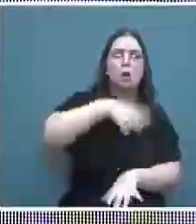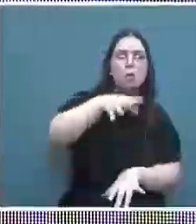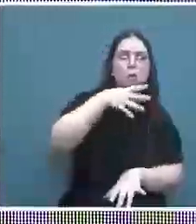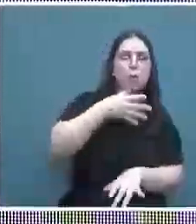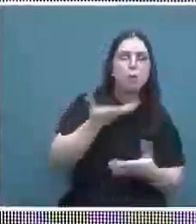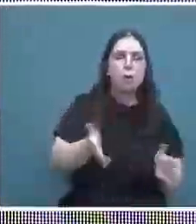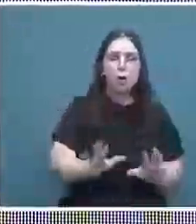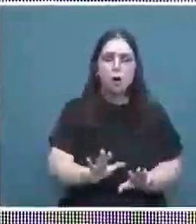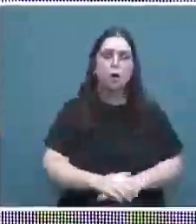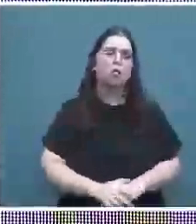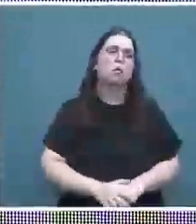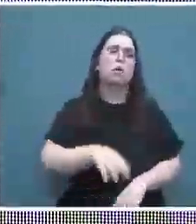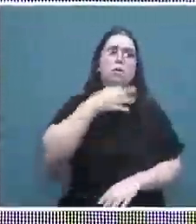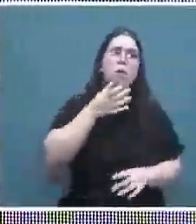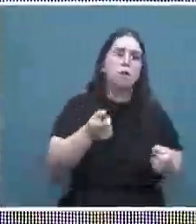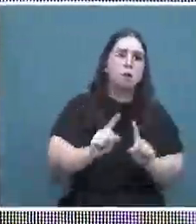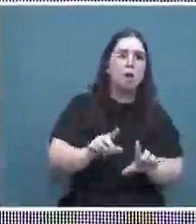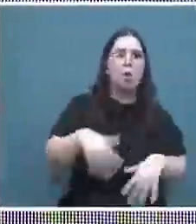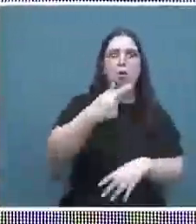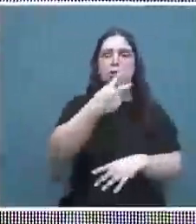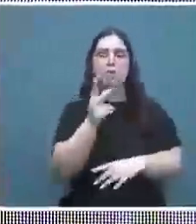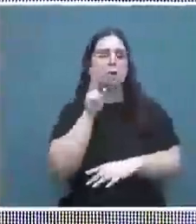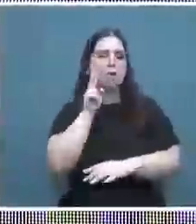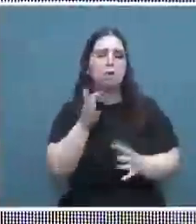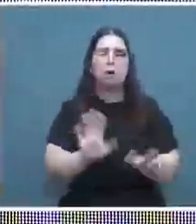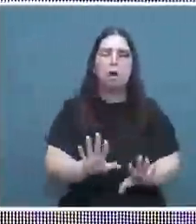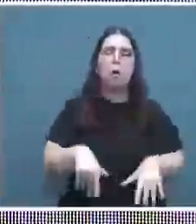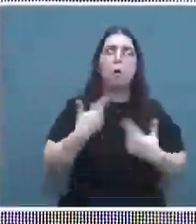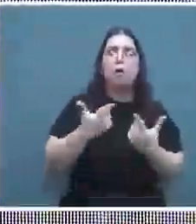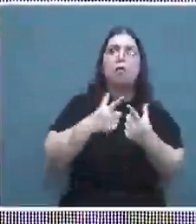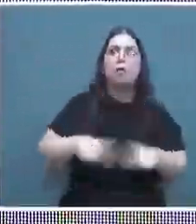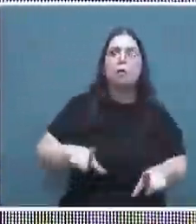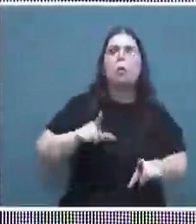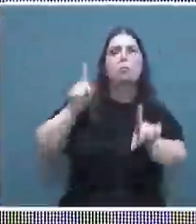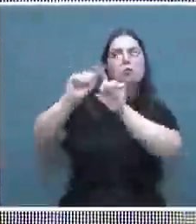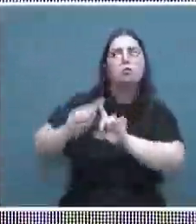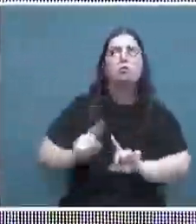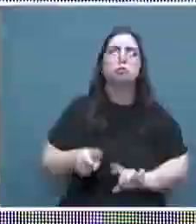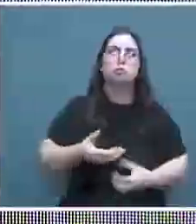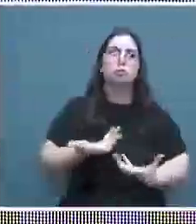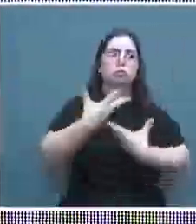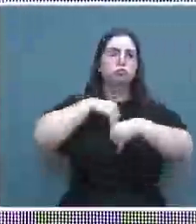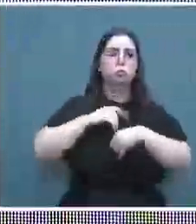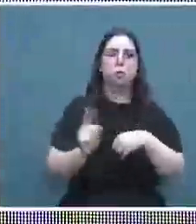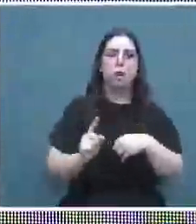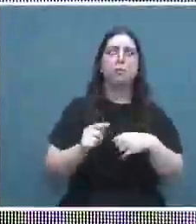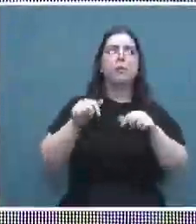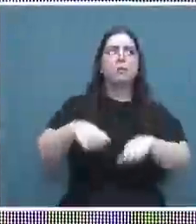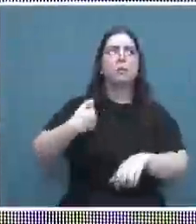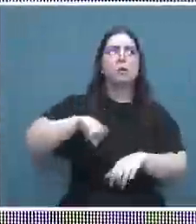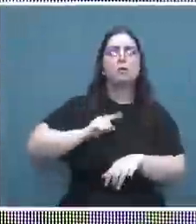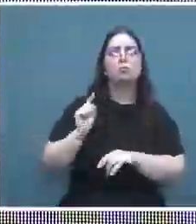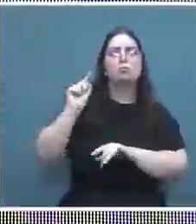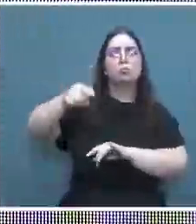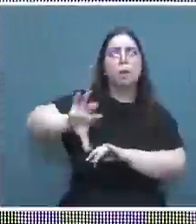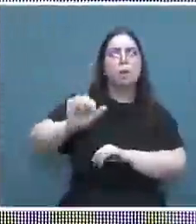foreign languages, to foreign TV stations, and so on and so forth, because they hear us, because, we can go to jail. So this